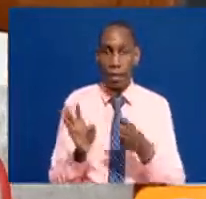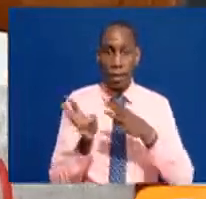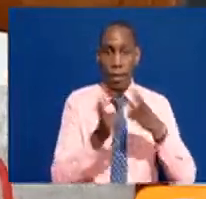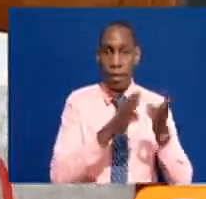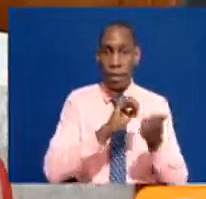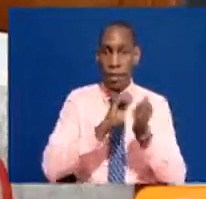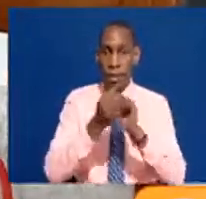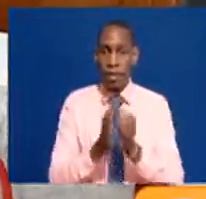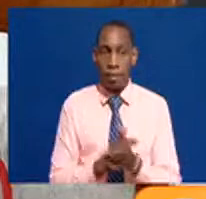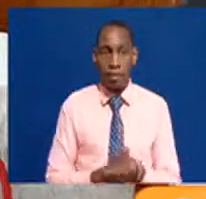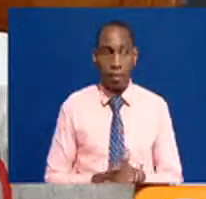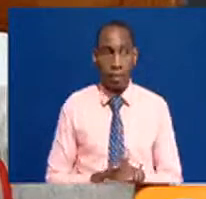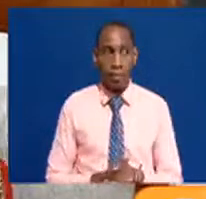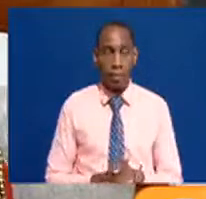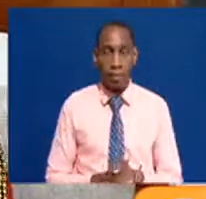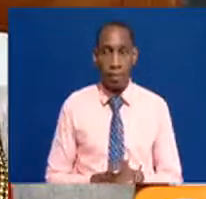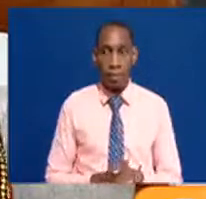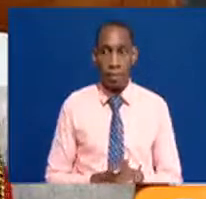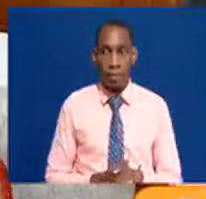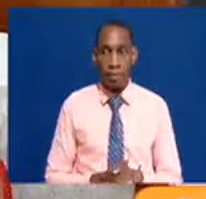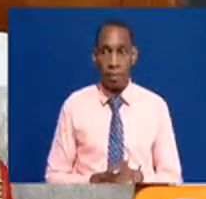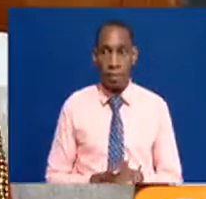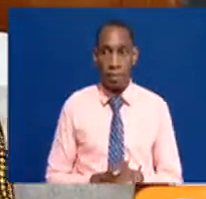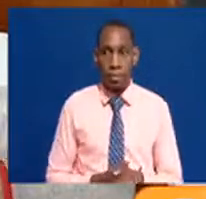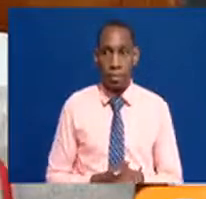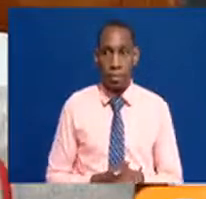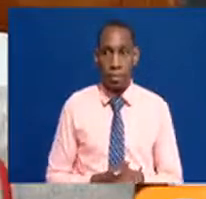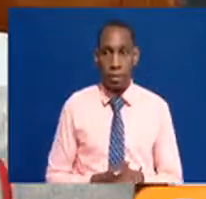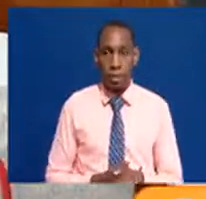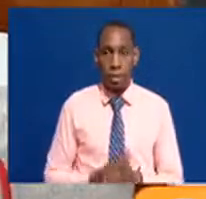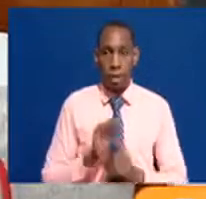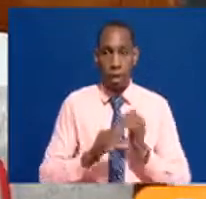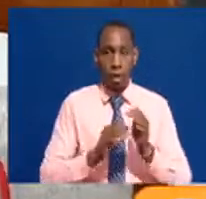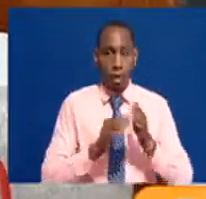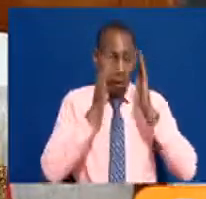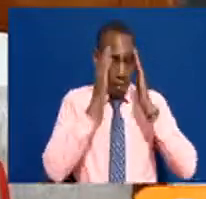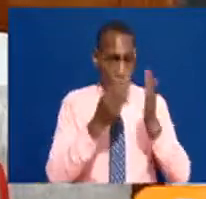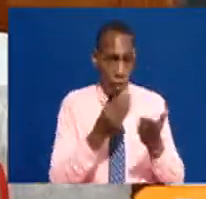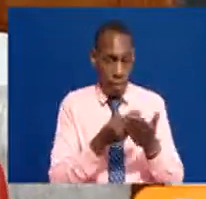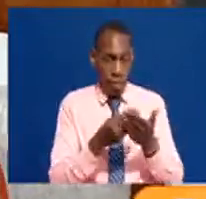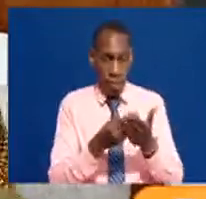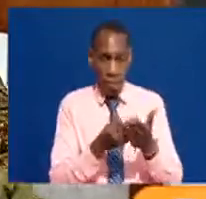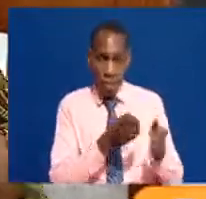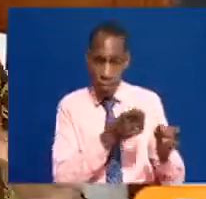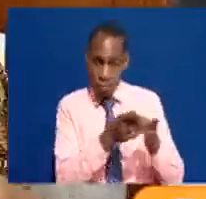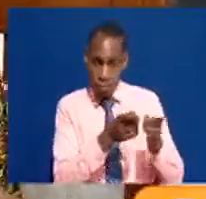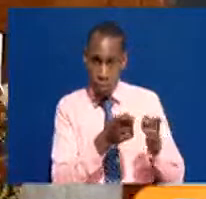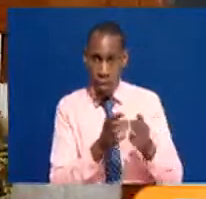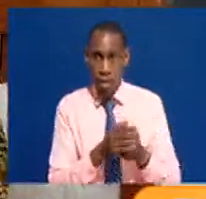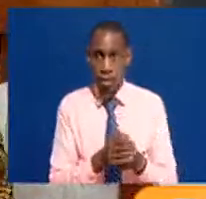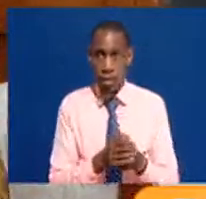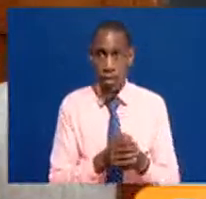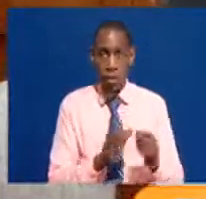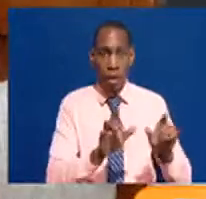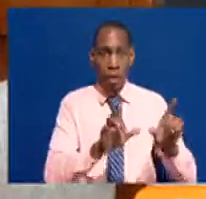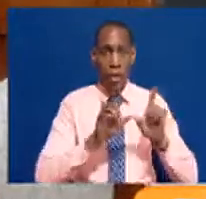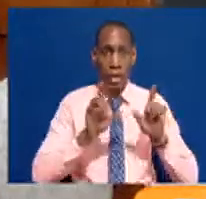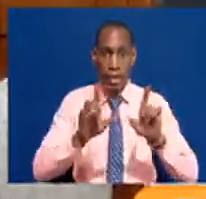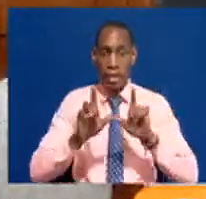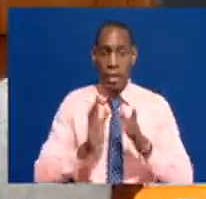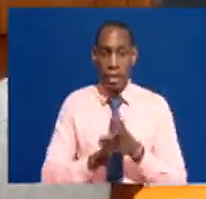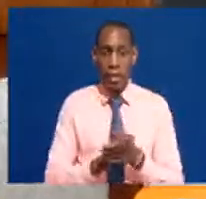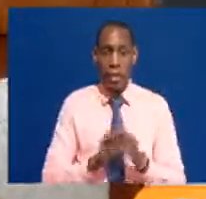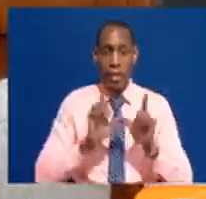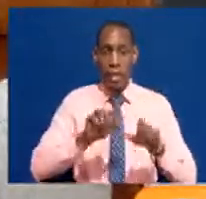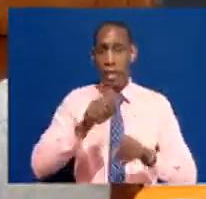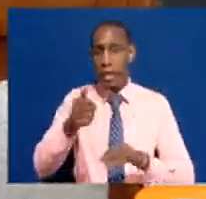change is the big bucks thing. That's where everybody is looking at, how are we going to control this? Give us the licenses. Don't give everyone